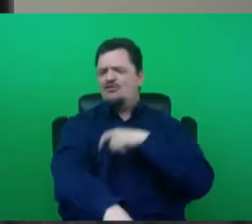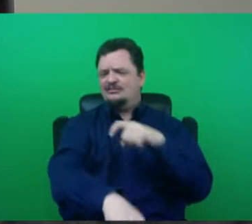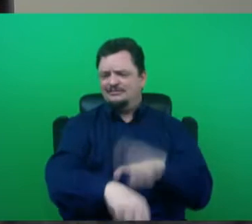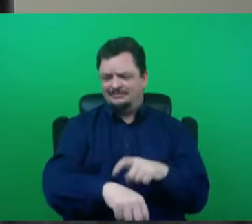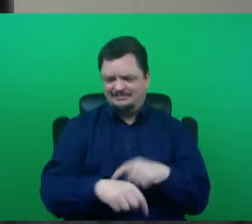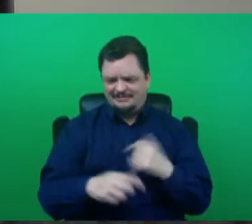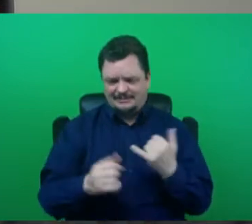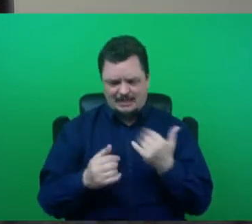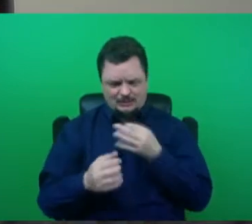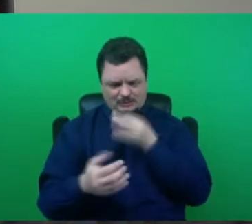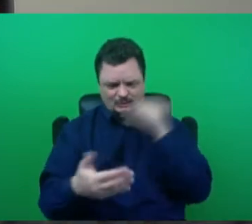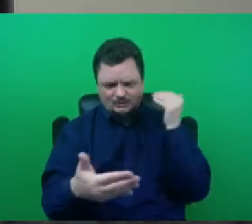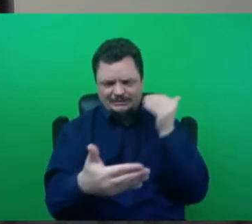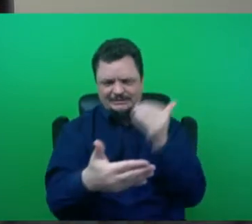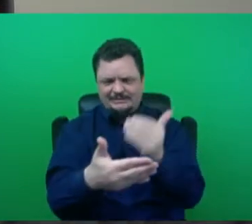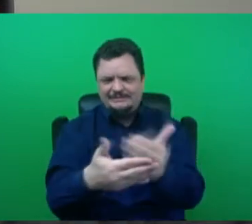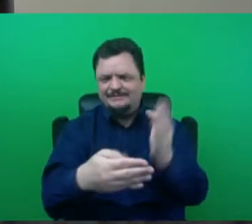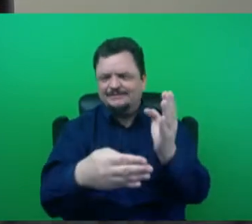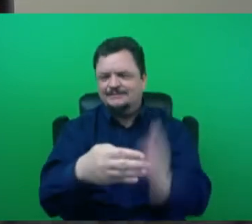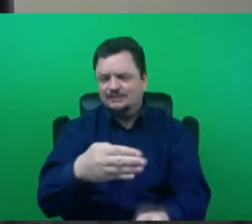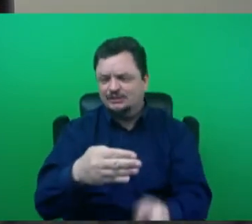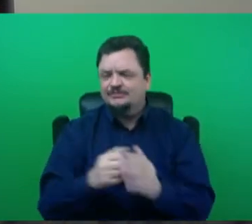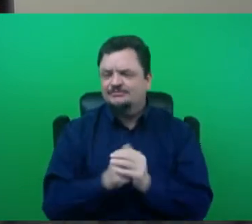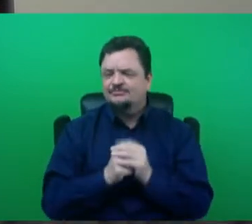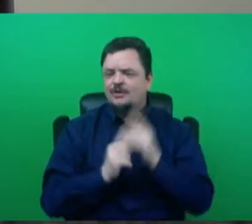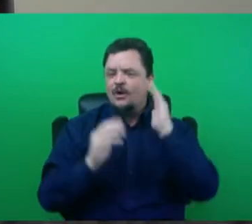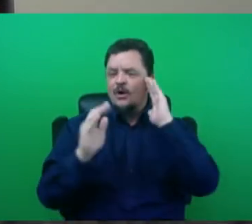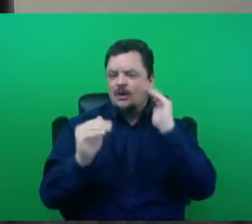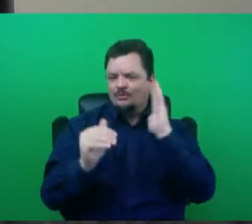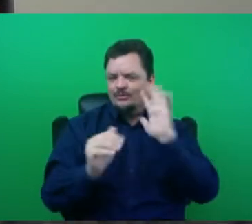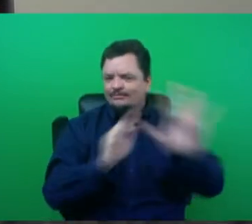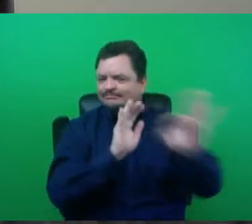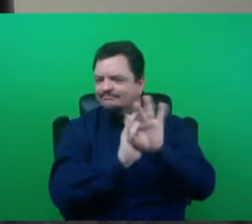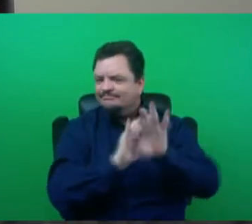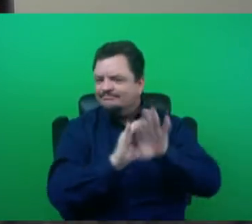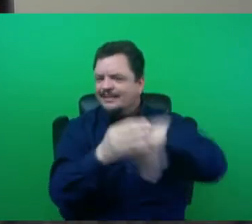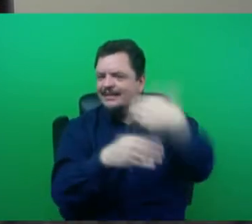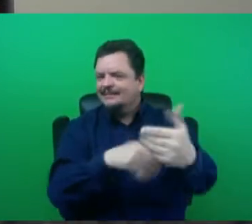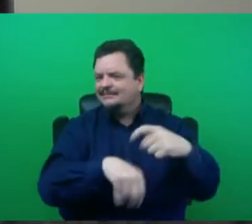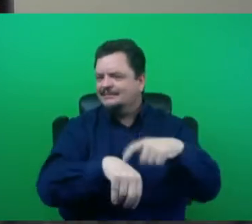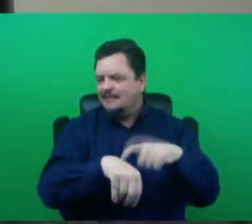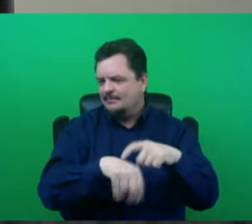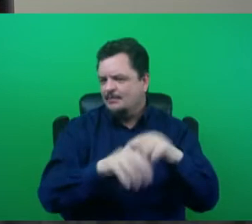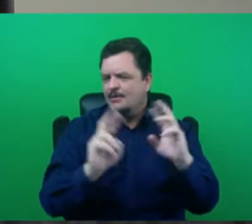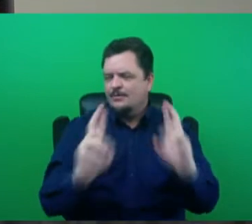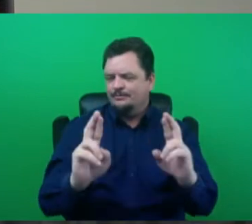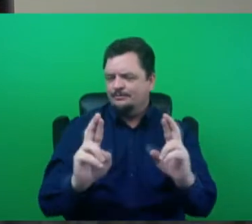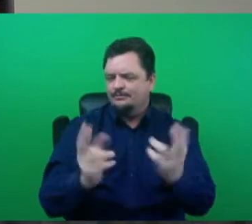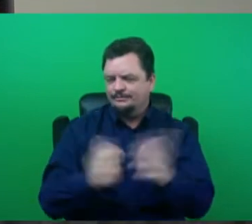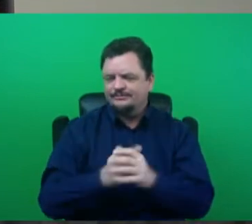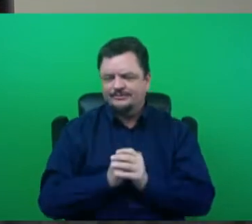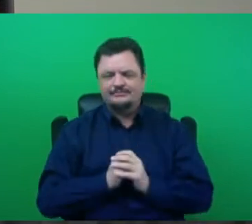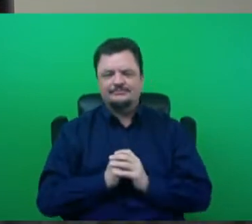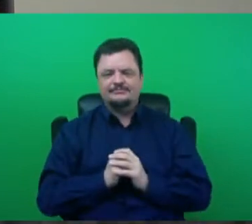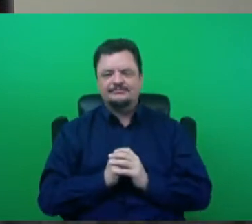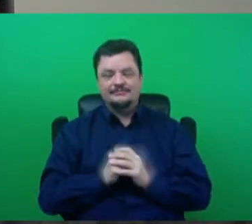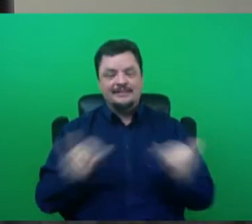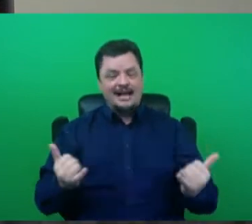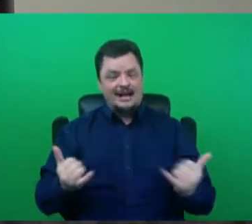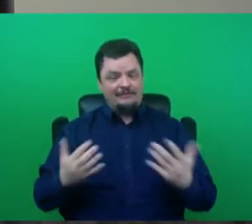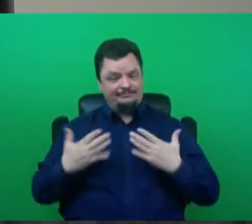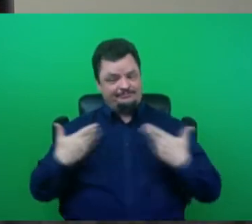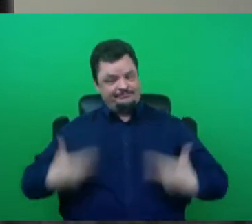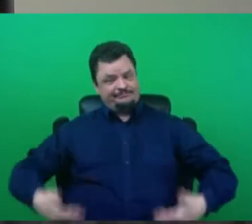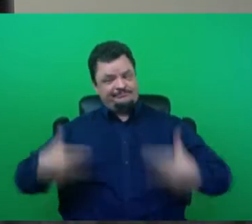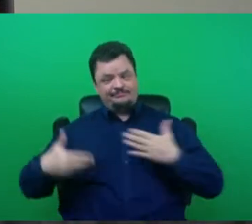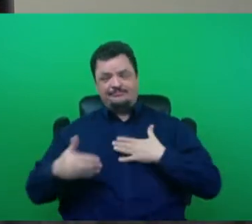hopefully reelected the next time around. So shouldn't be that should be fine. My background, unfortunately, is not as strong in the health area.